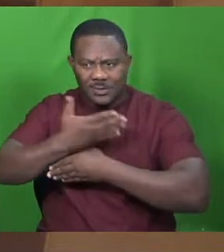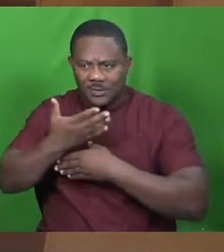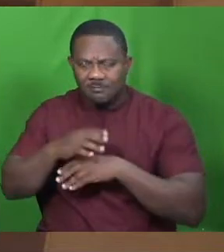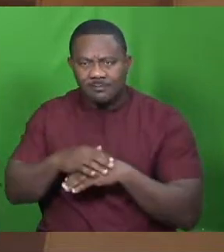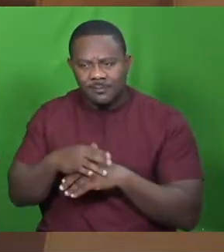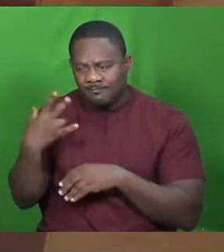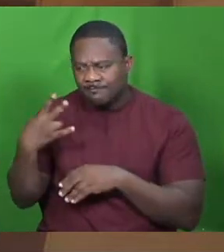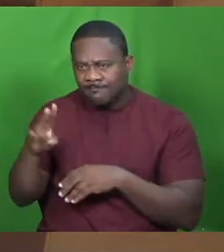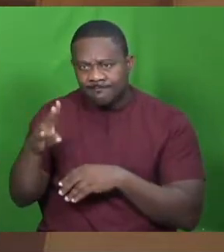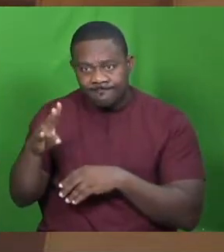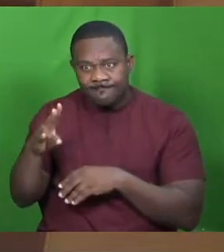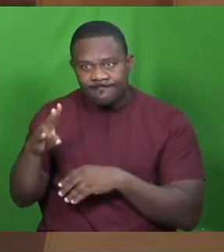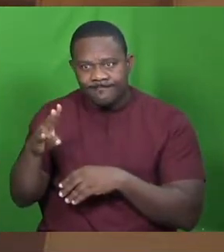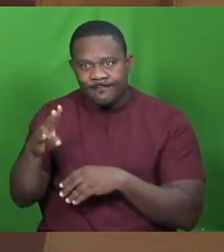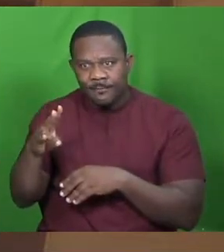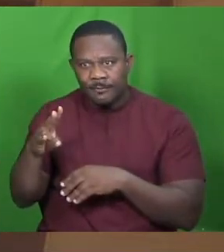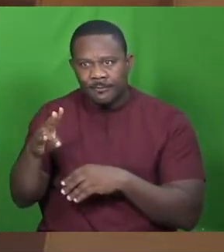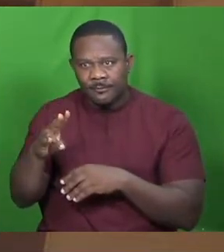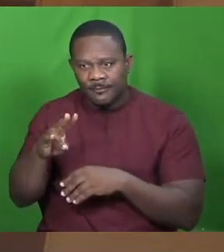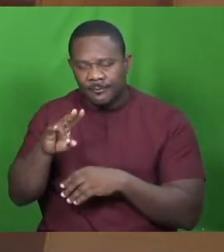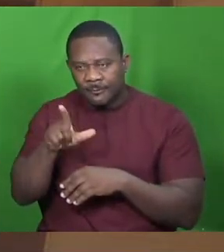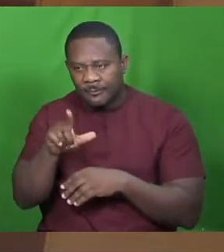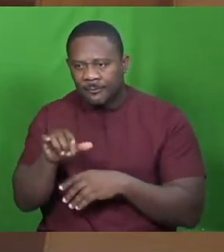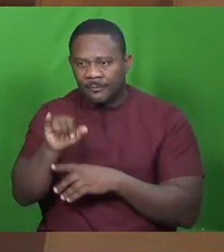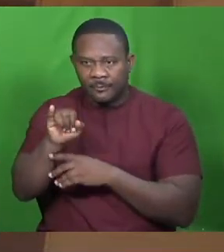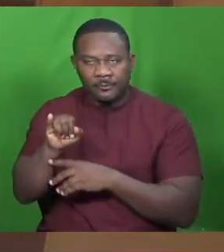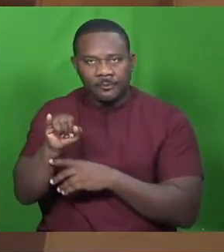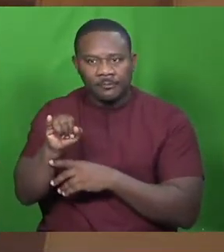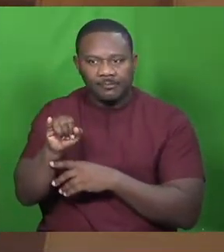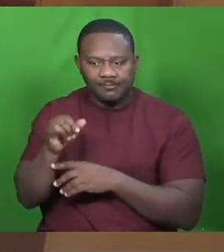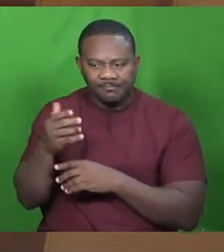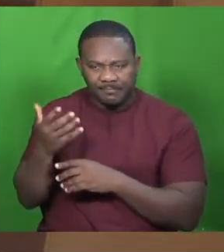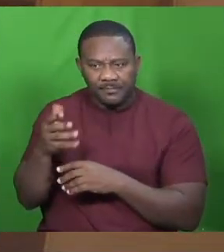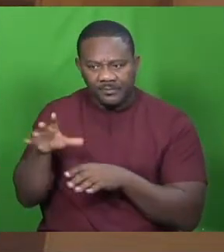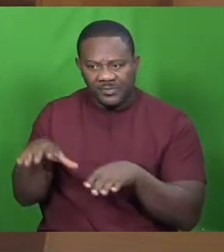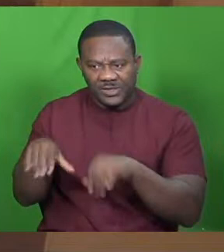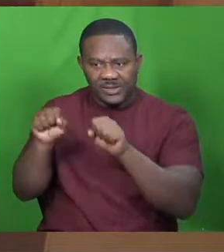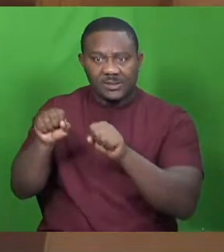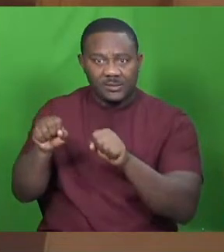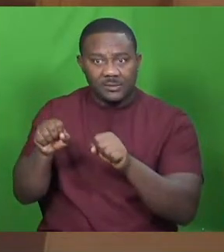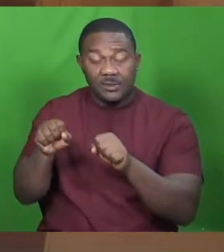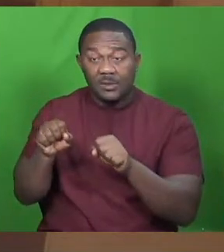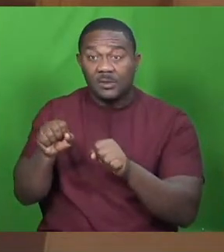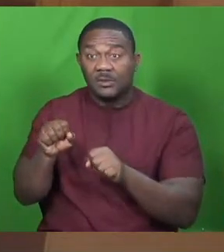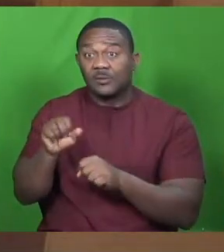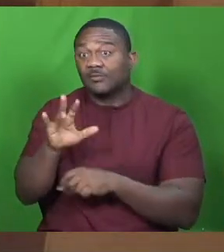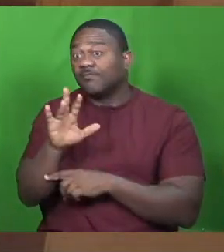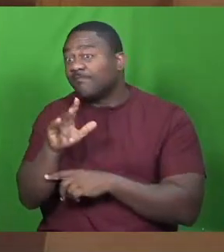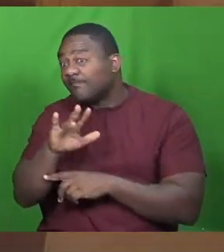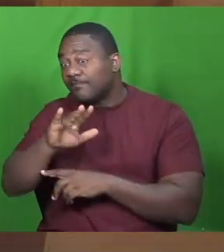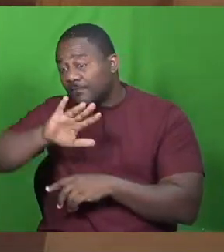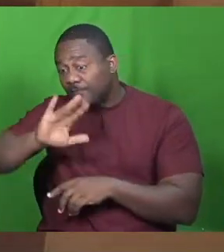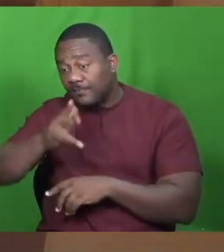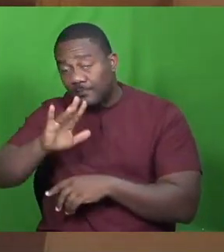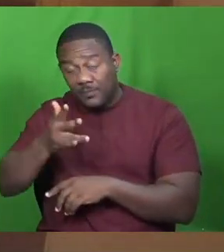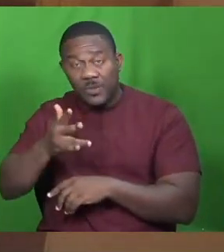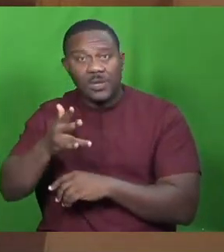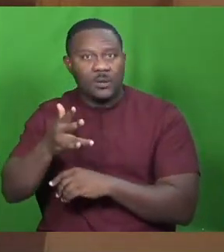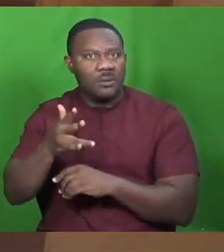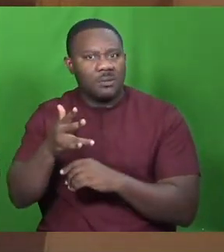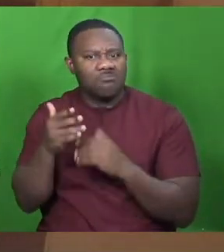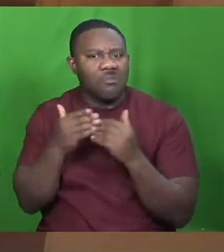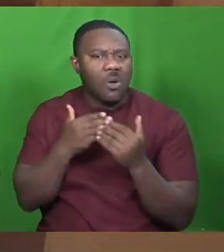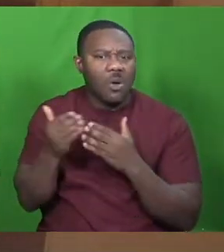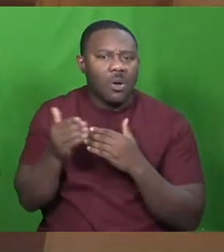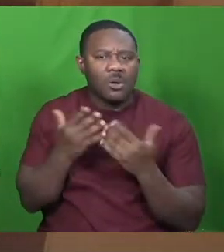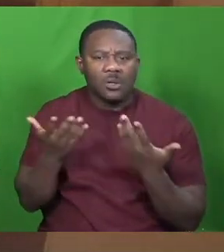instruments adopted at the Assembly of the Union's 23rd Ordinary Session, held on 27th